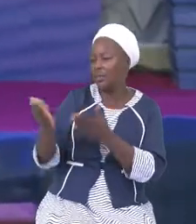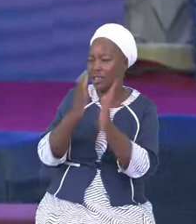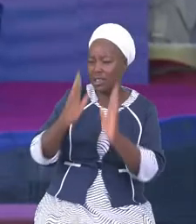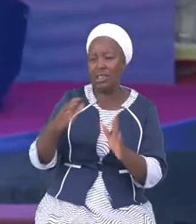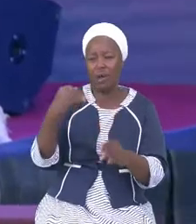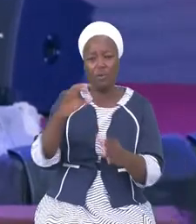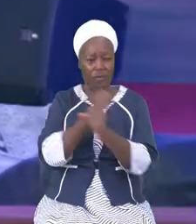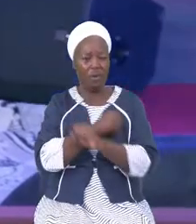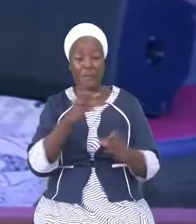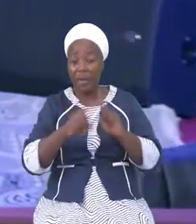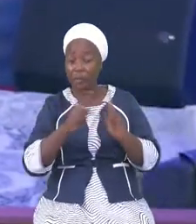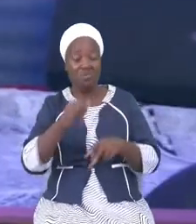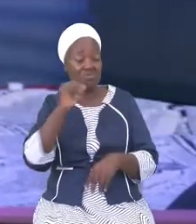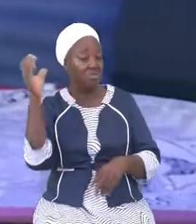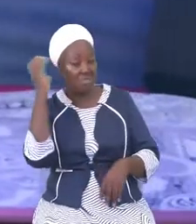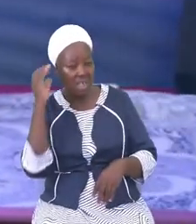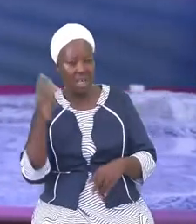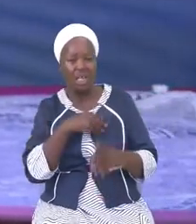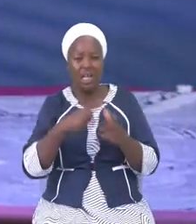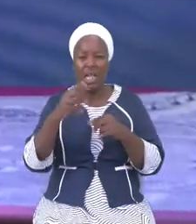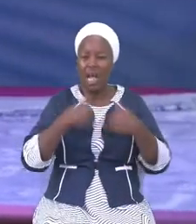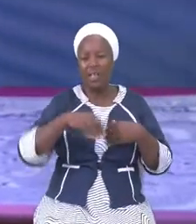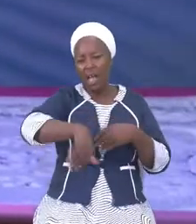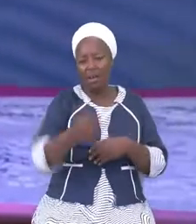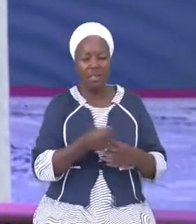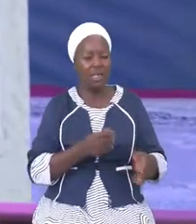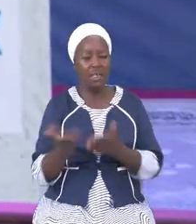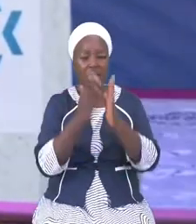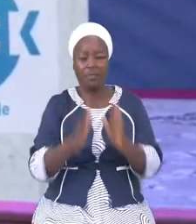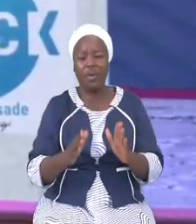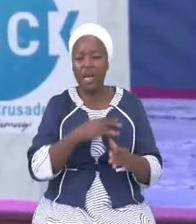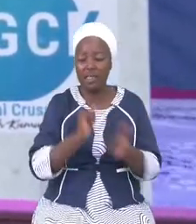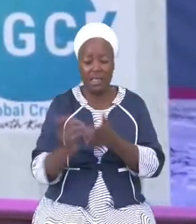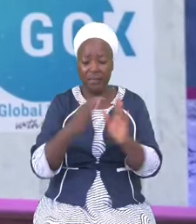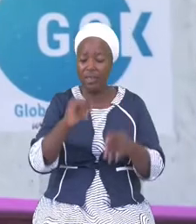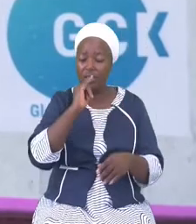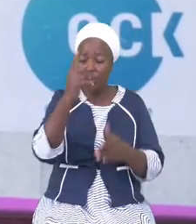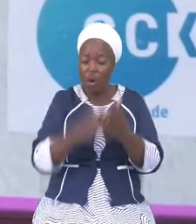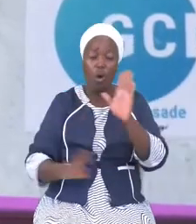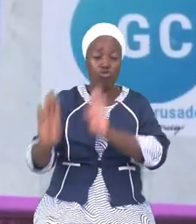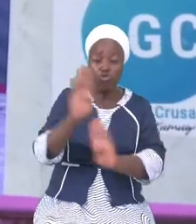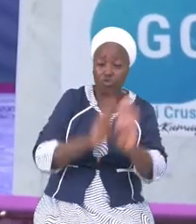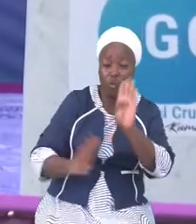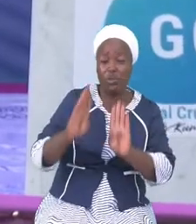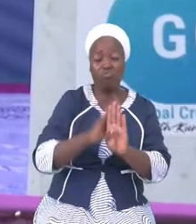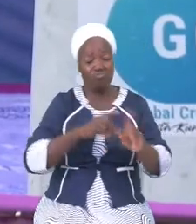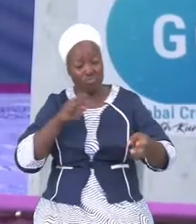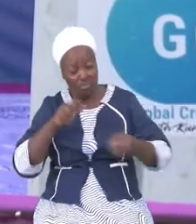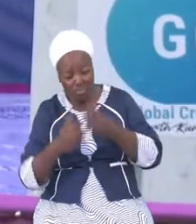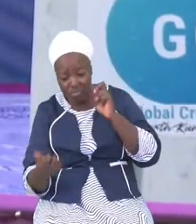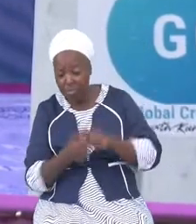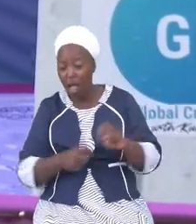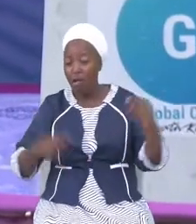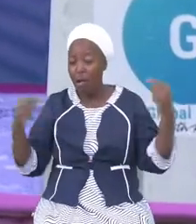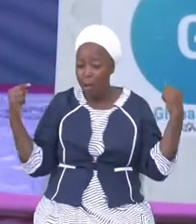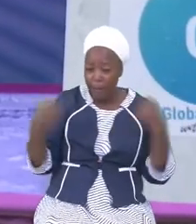And he has a messenger called Affliction. He has a messenger called Trouble. He has a messenger called Trauma. And now